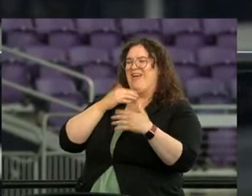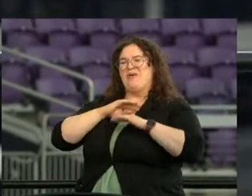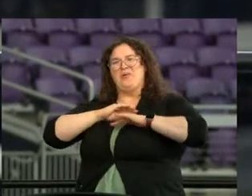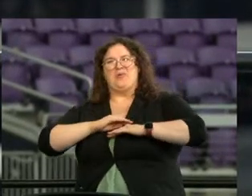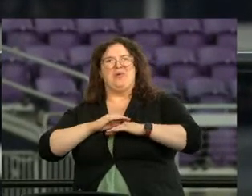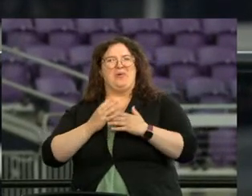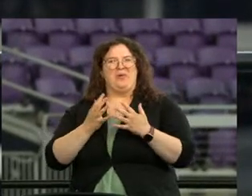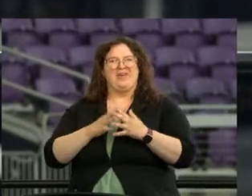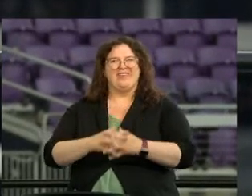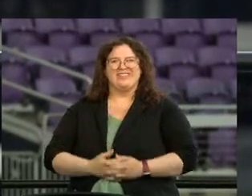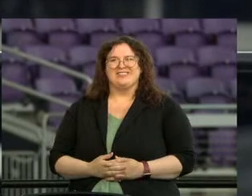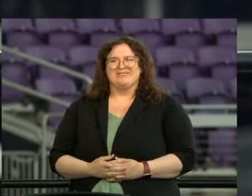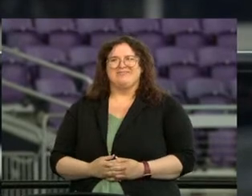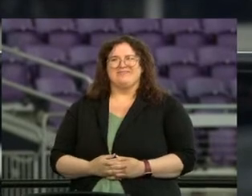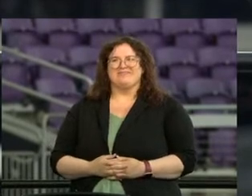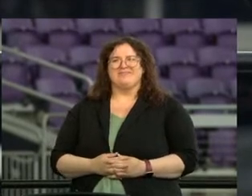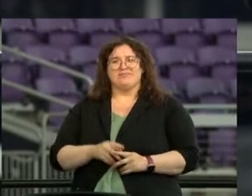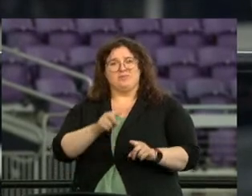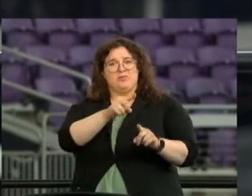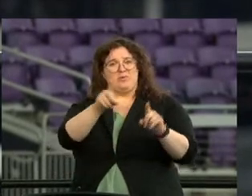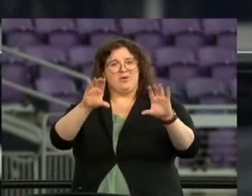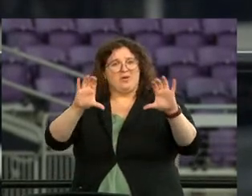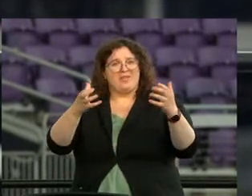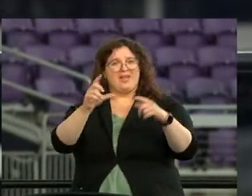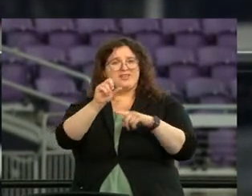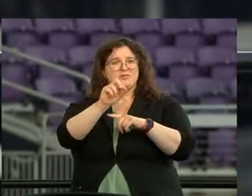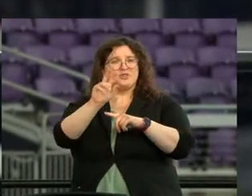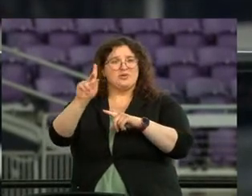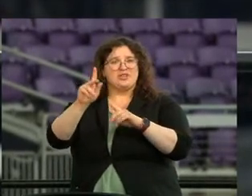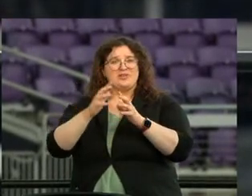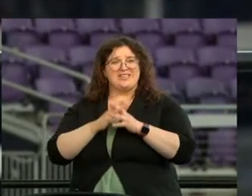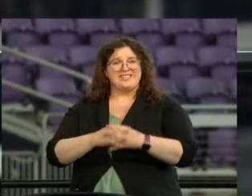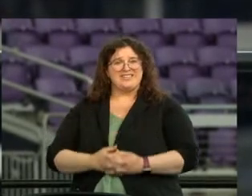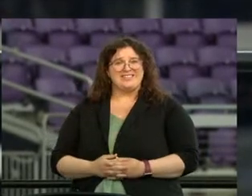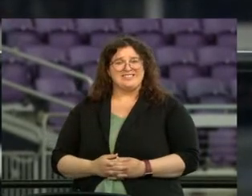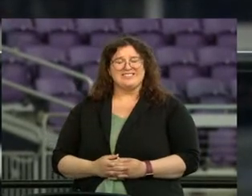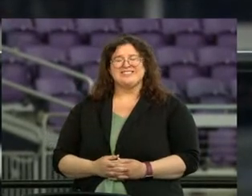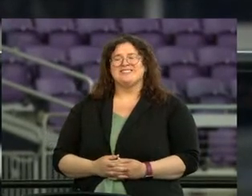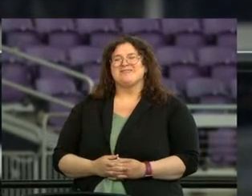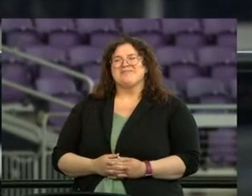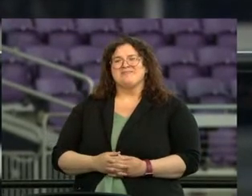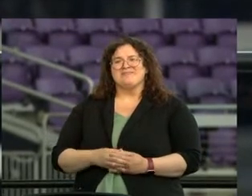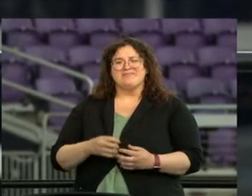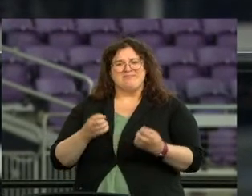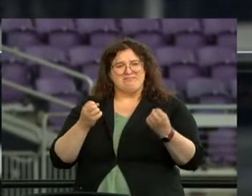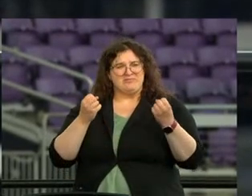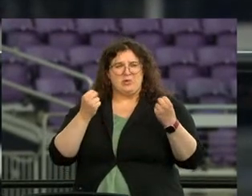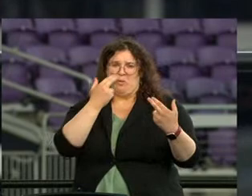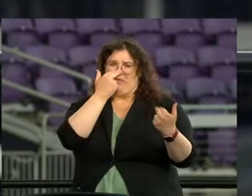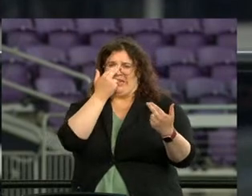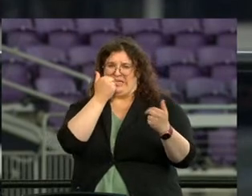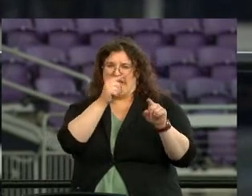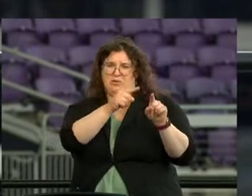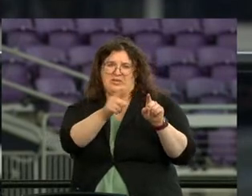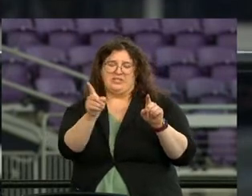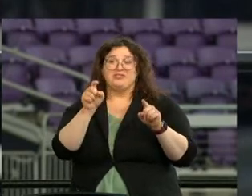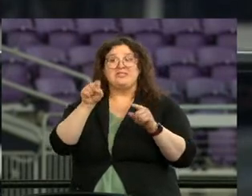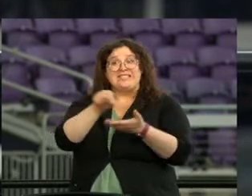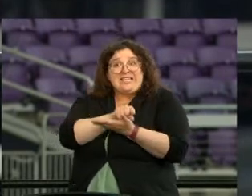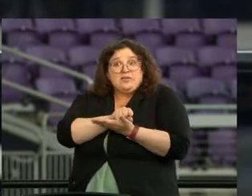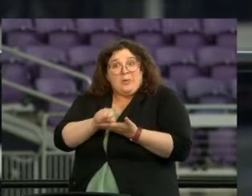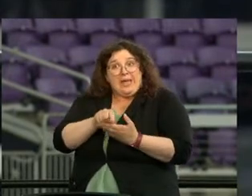relief. This class, you, the class of 2023, has had tremendous humor. Just this